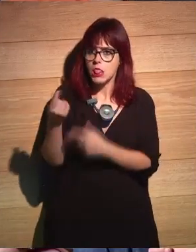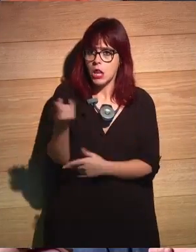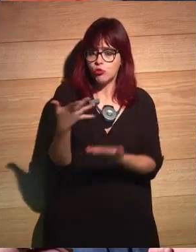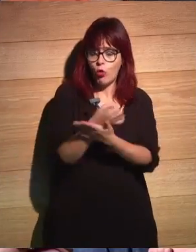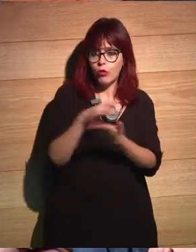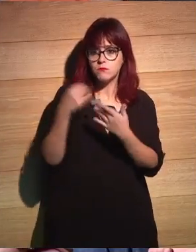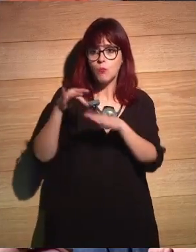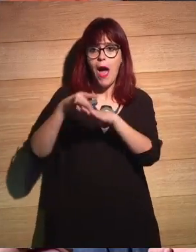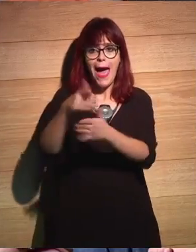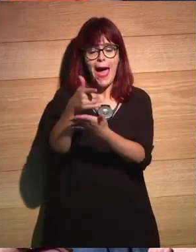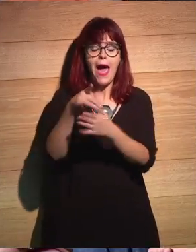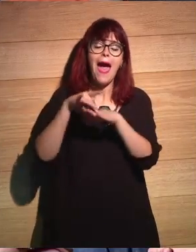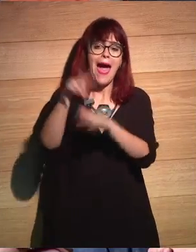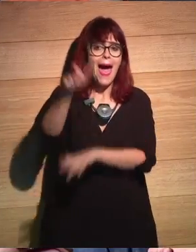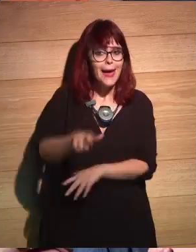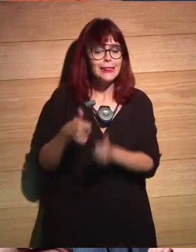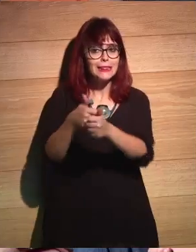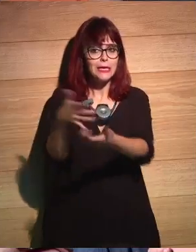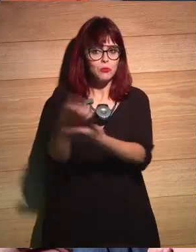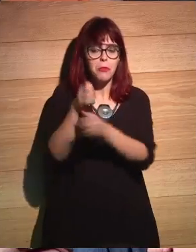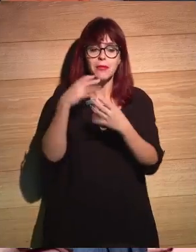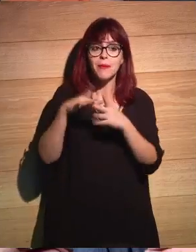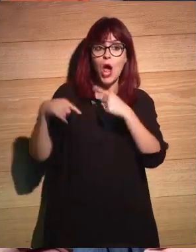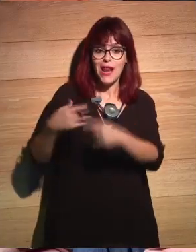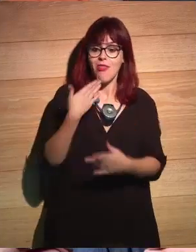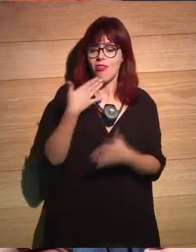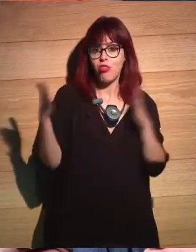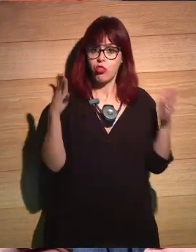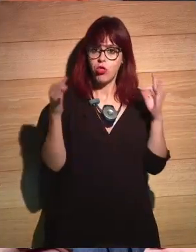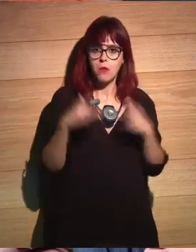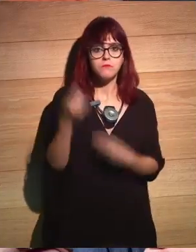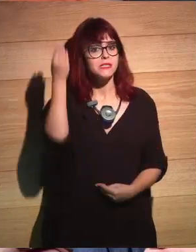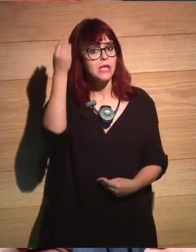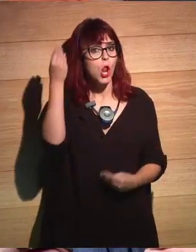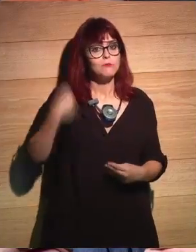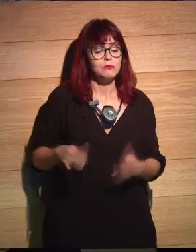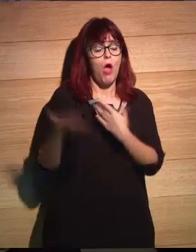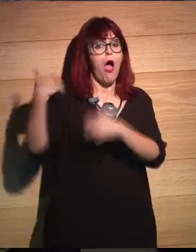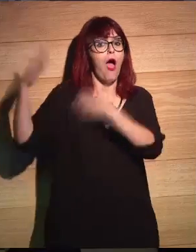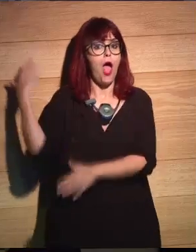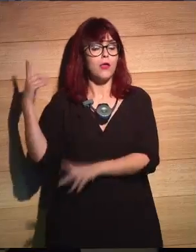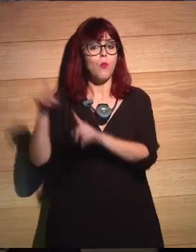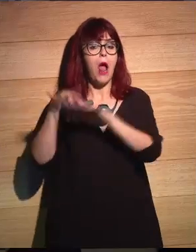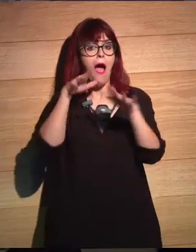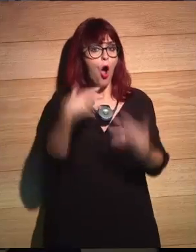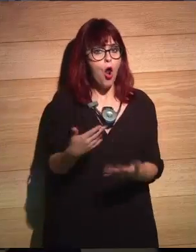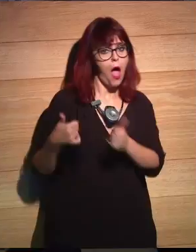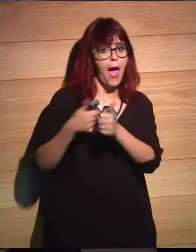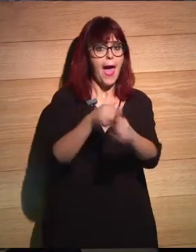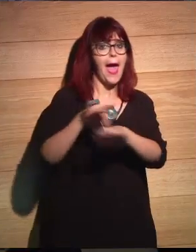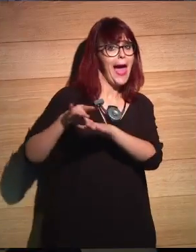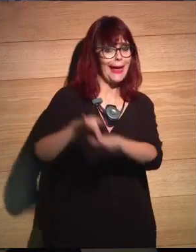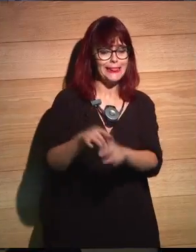houses, and they have all made money, both the agent and themselves. But our generation, we thought that we were going to have a